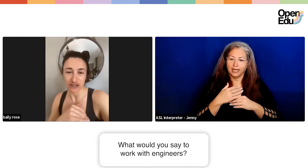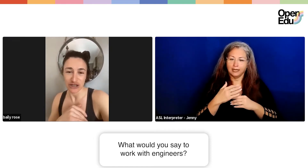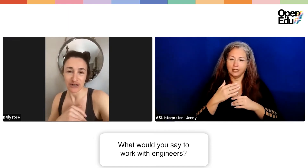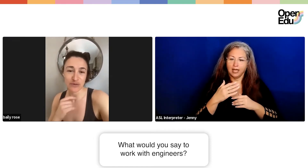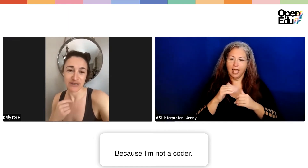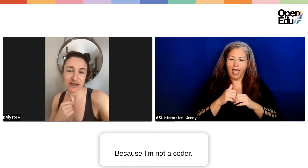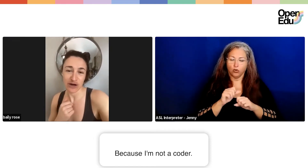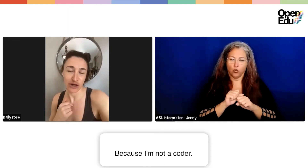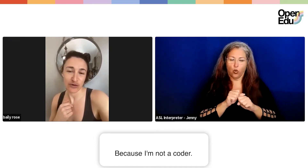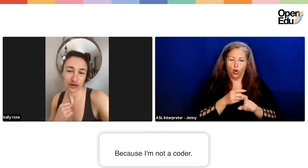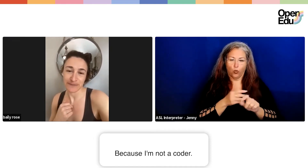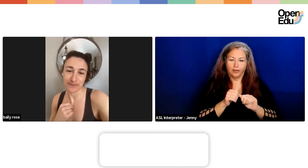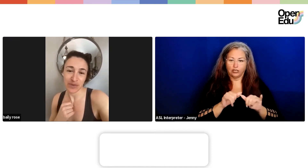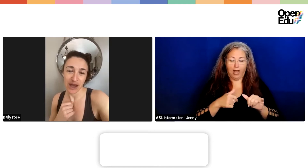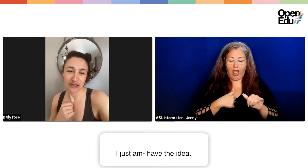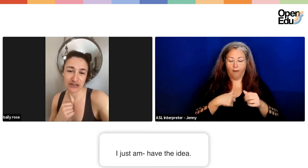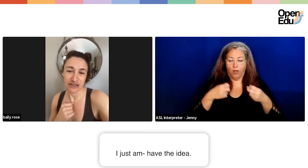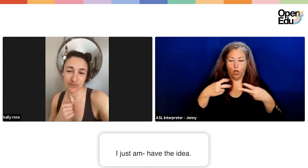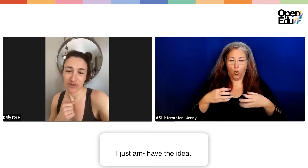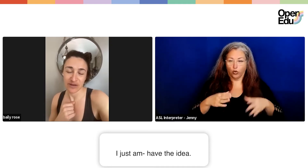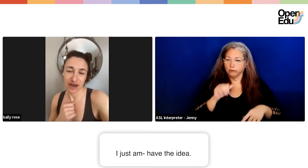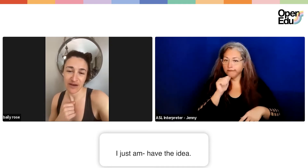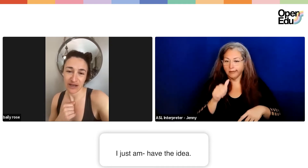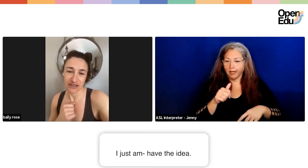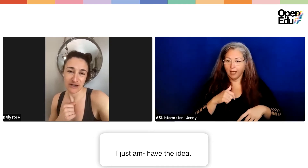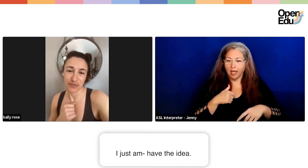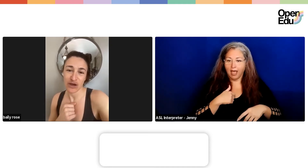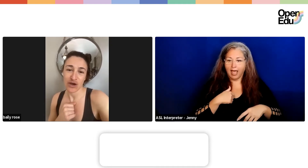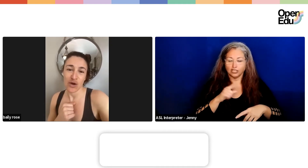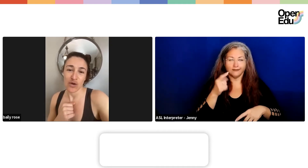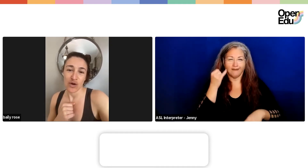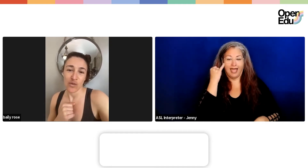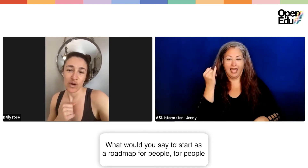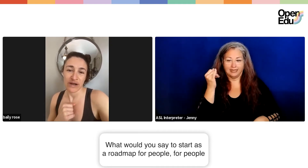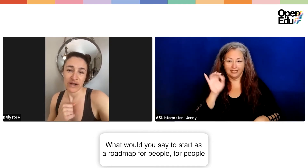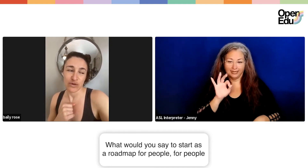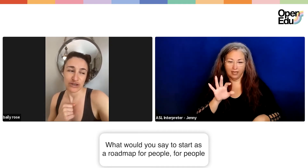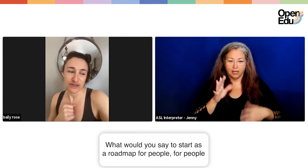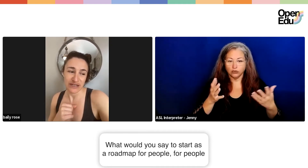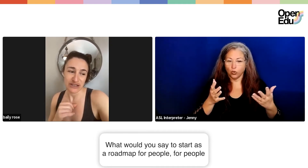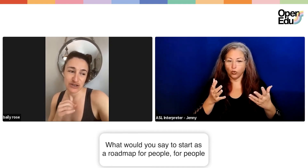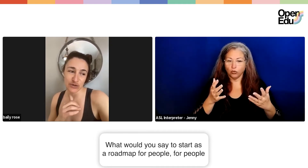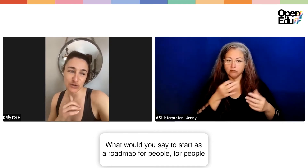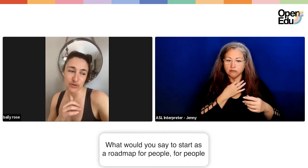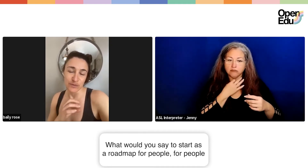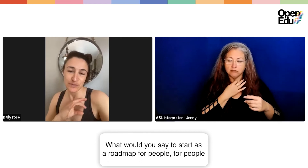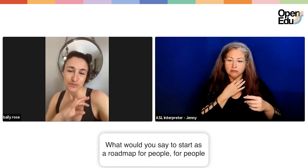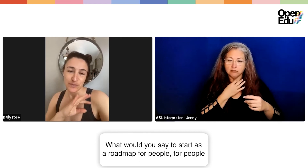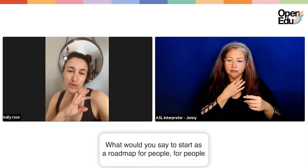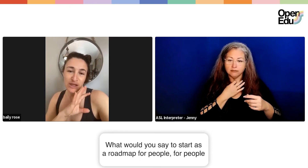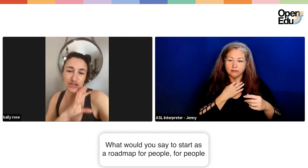with engineers? Because I'm not a coder, I just have the idea. What would you say